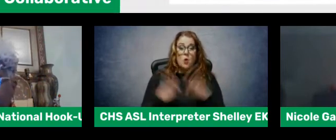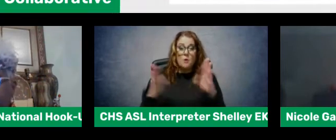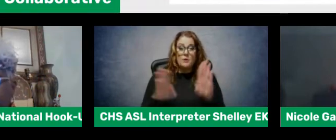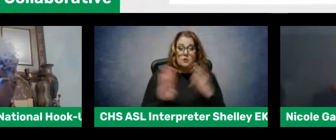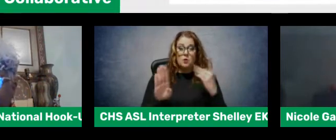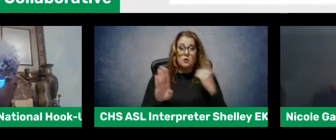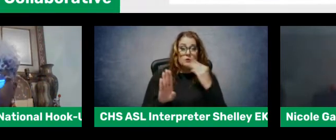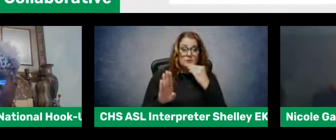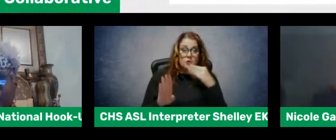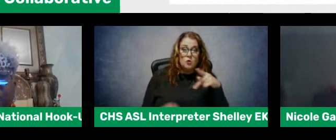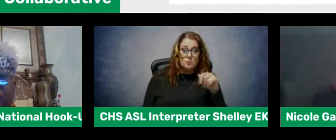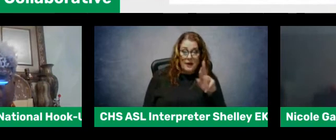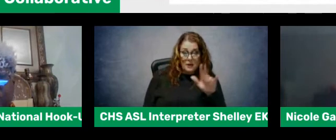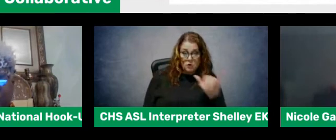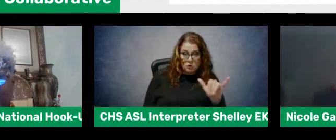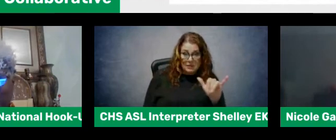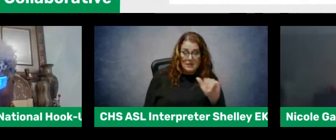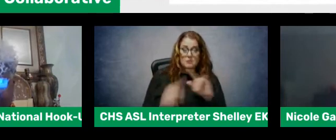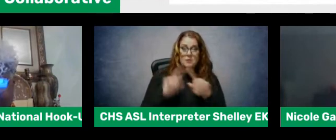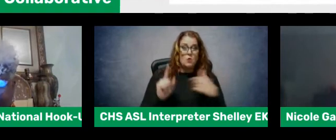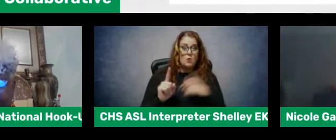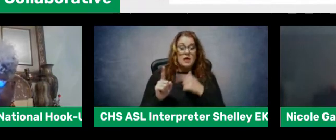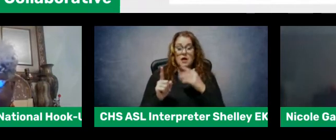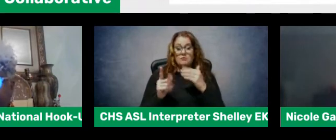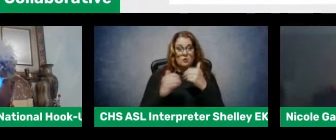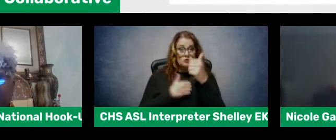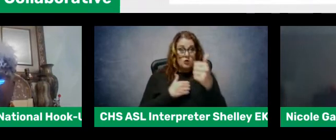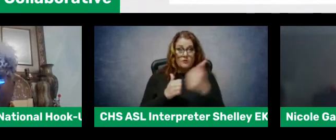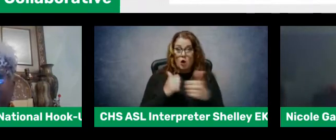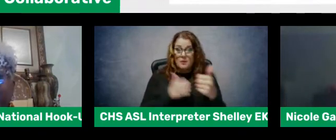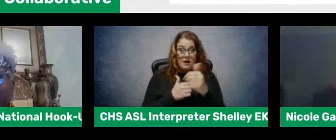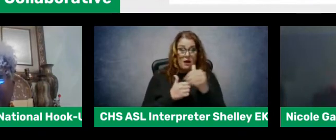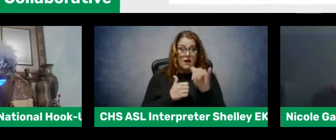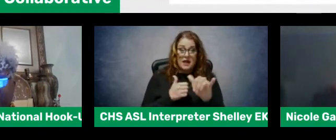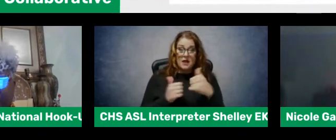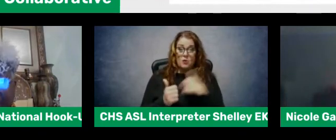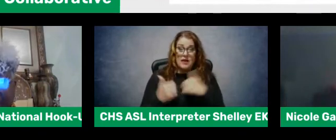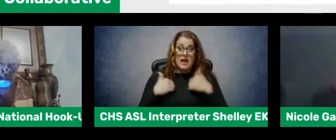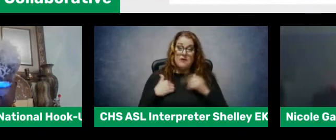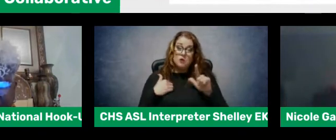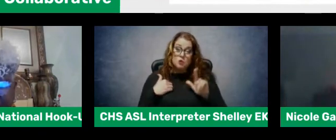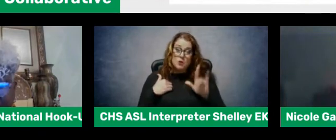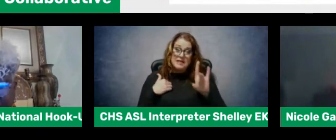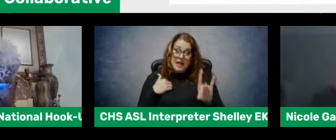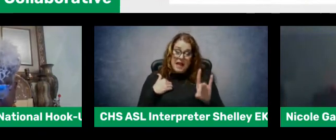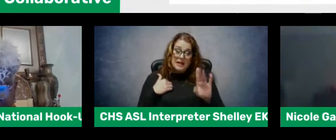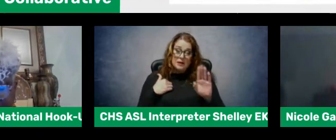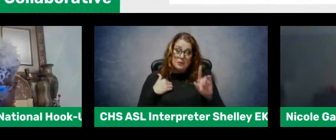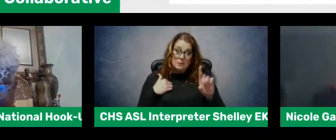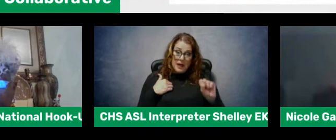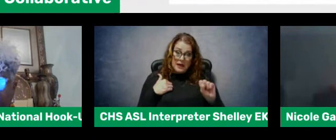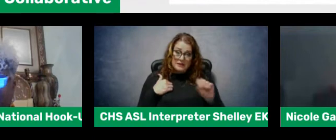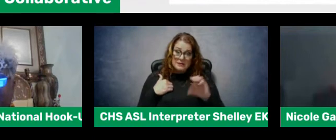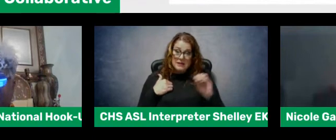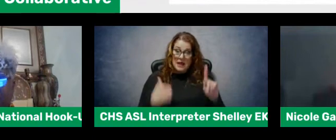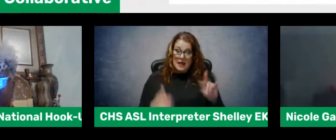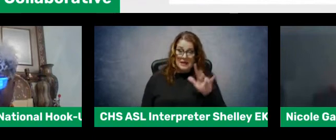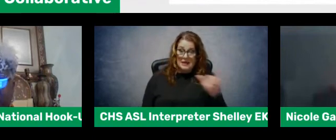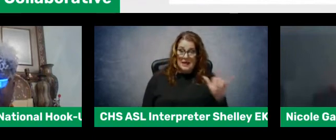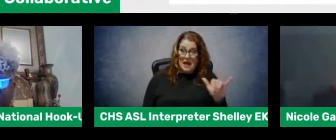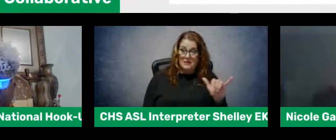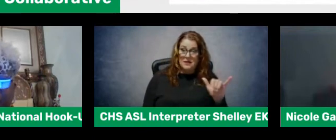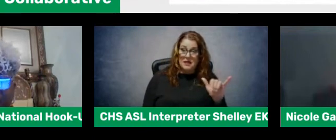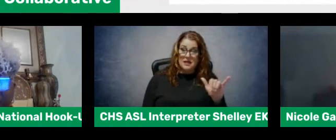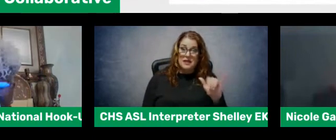food pantry. But we have gone so far past that. We have 28 beds, and Kathy instituted a